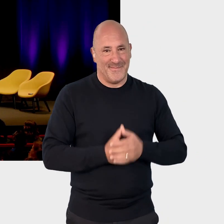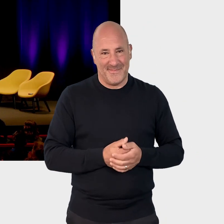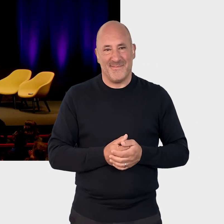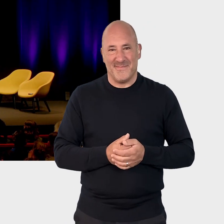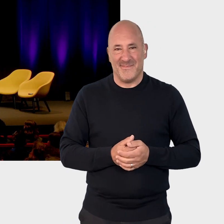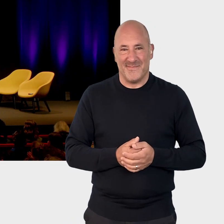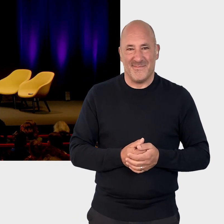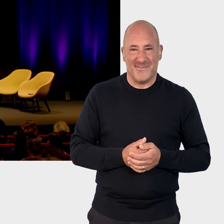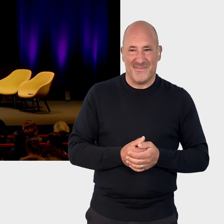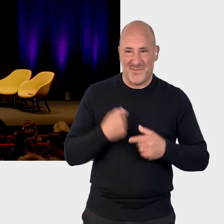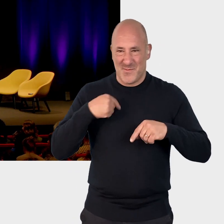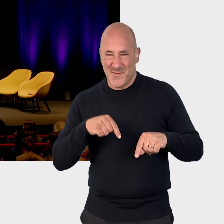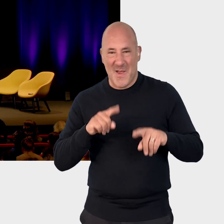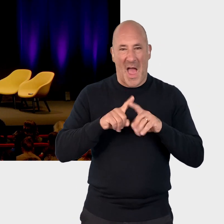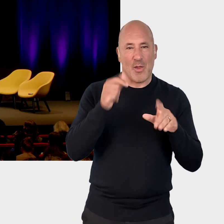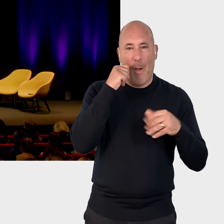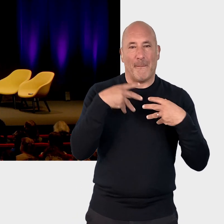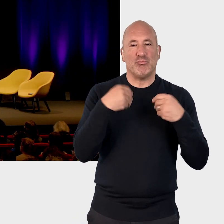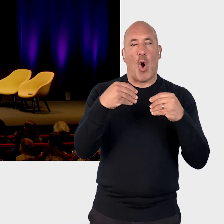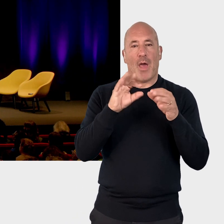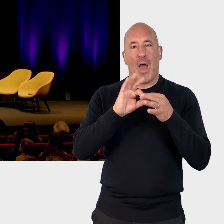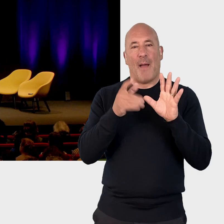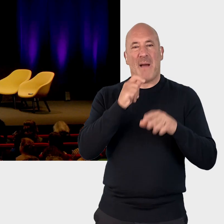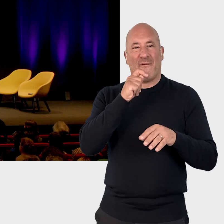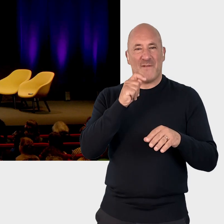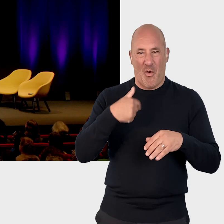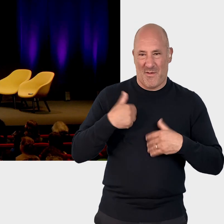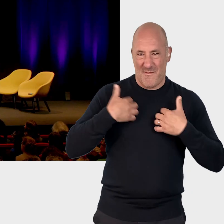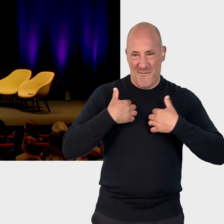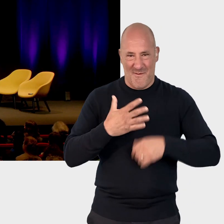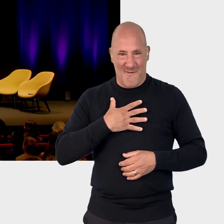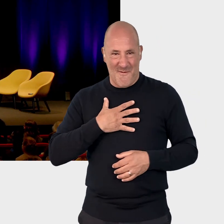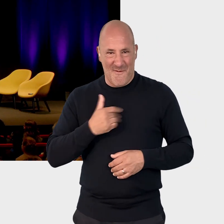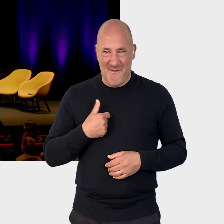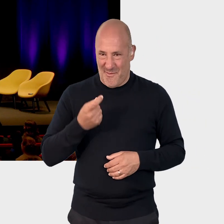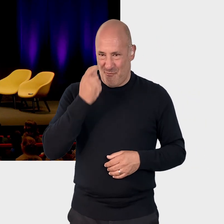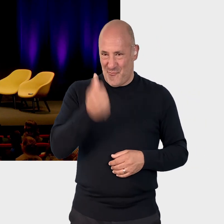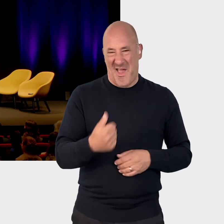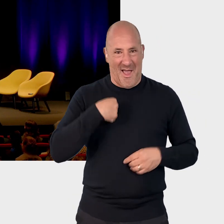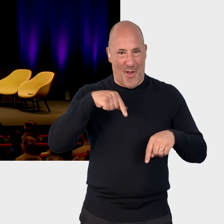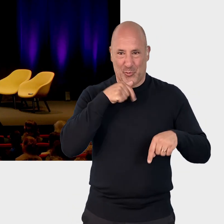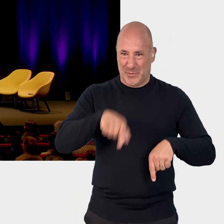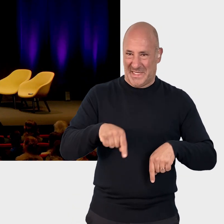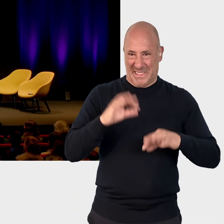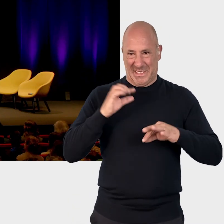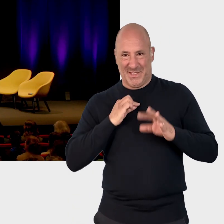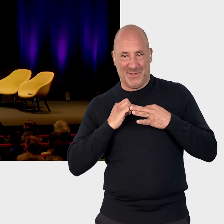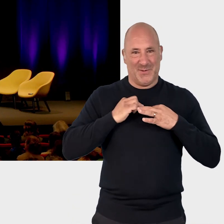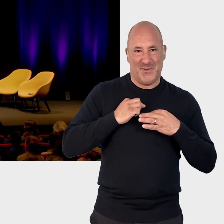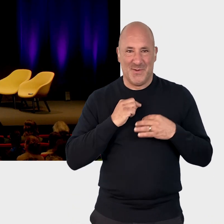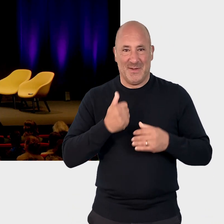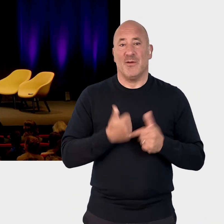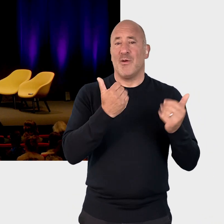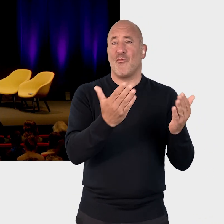Thank you, Rebecca. I'm rocking the Madonna mic, which is very exciting for me. Don't get to do this very